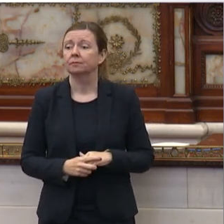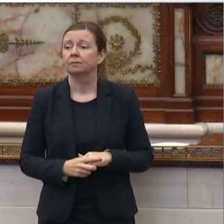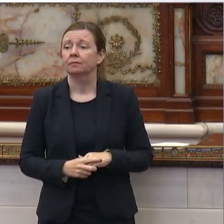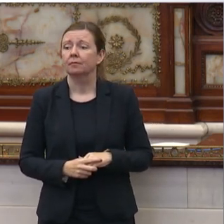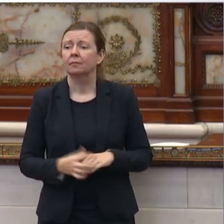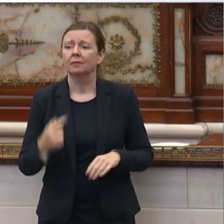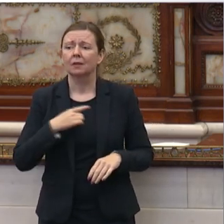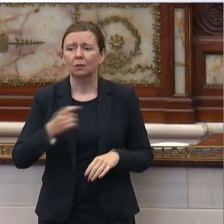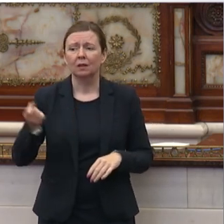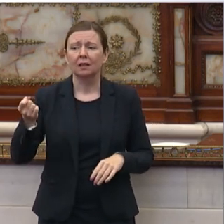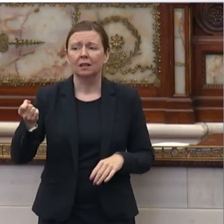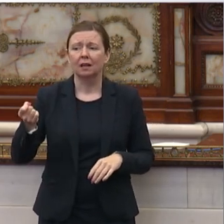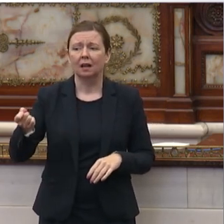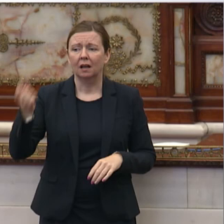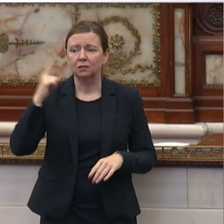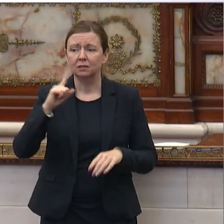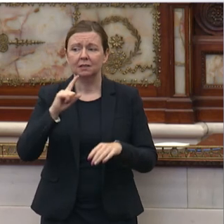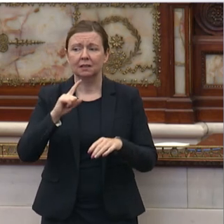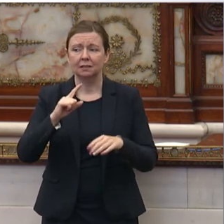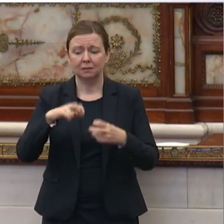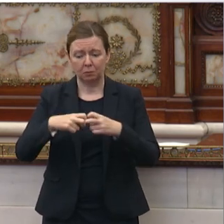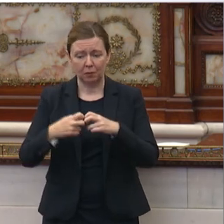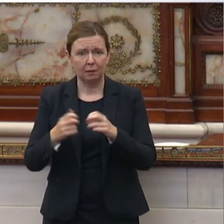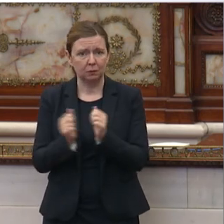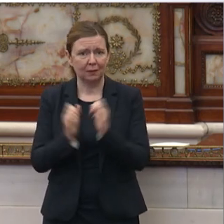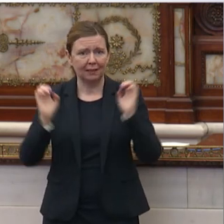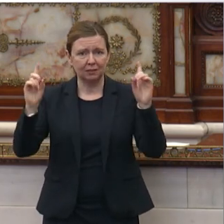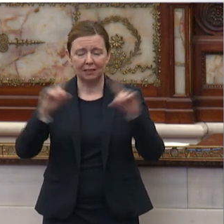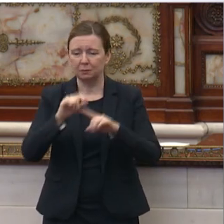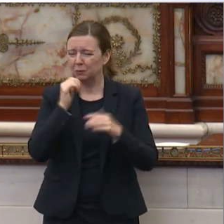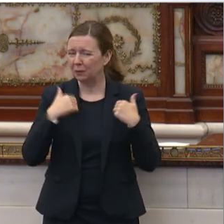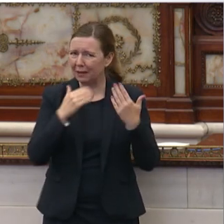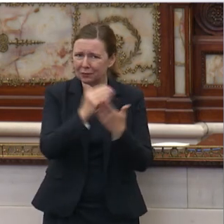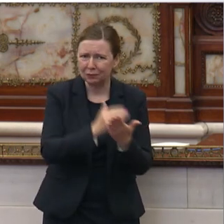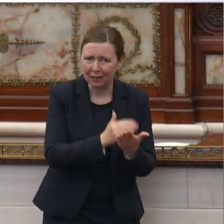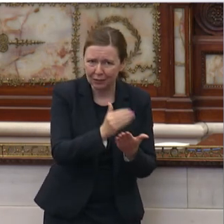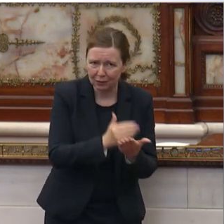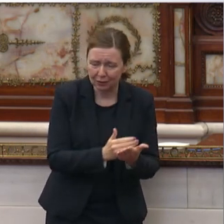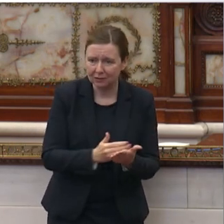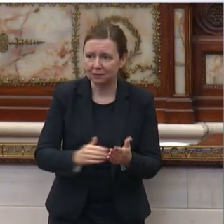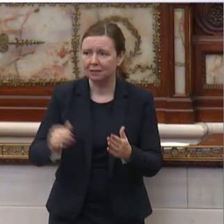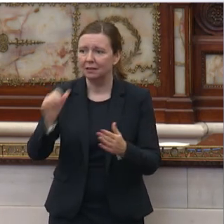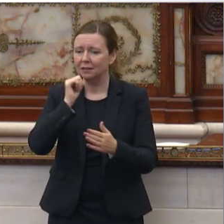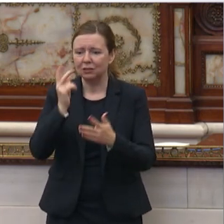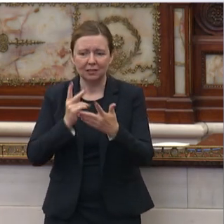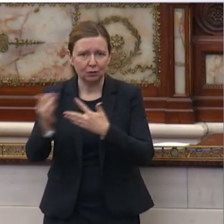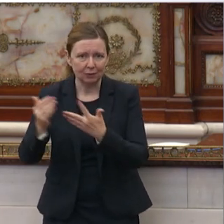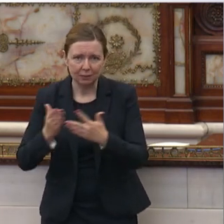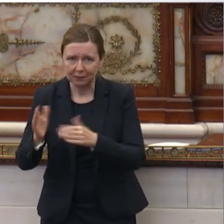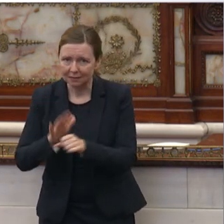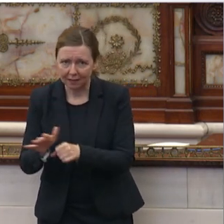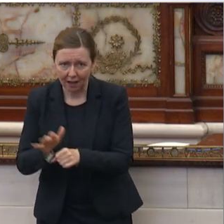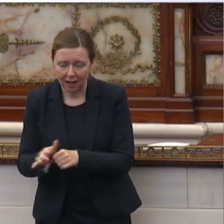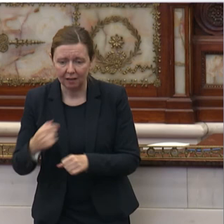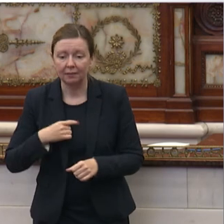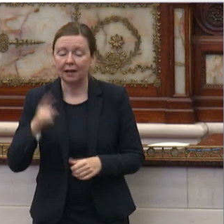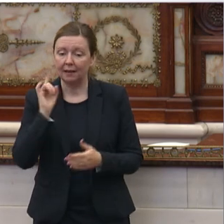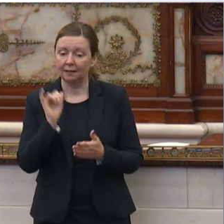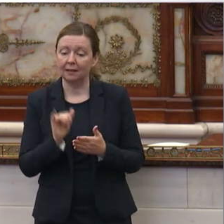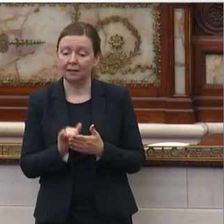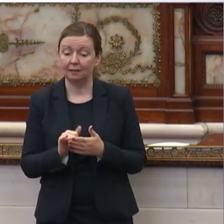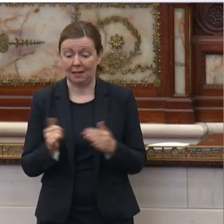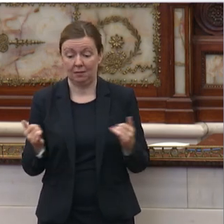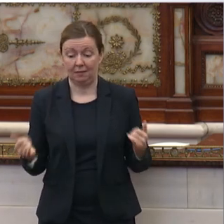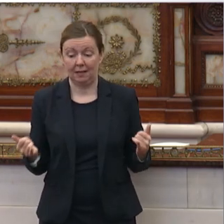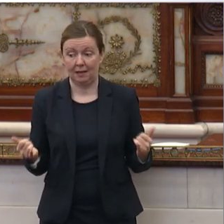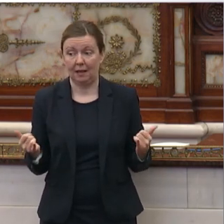we understand the problems in education, yet we don't have the records. There isn't a level of transparency. And I do think at this